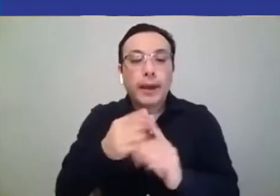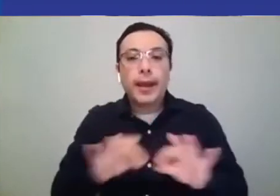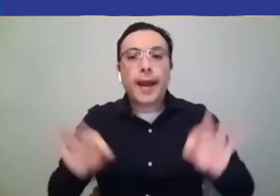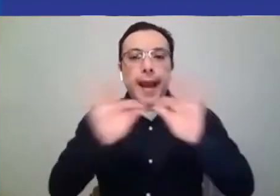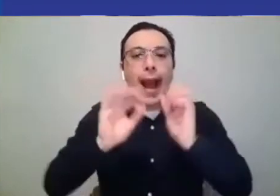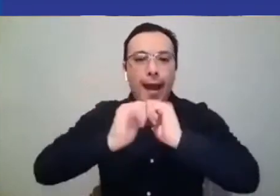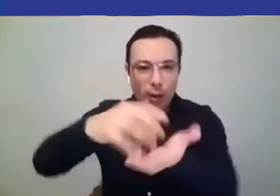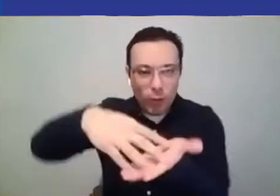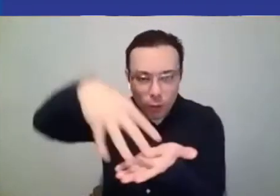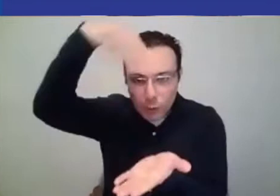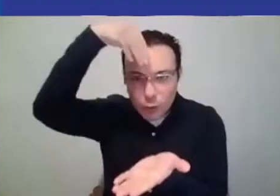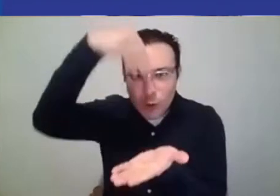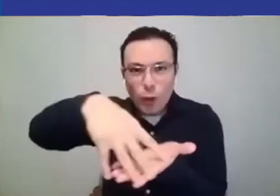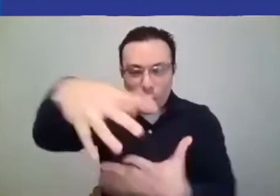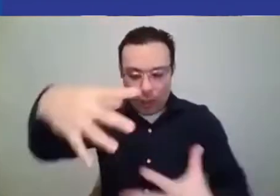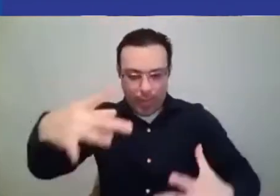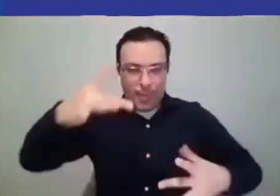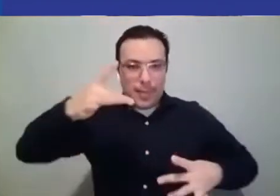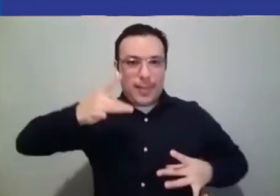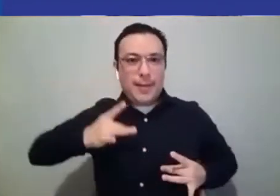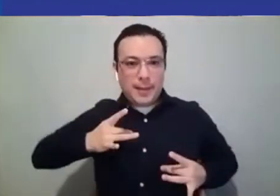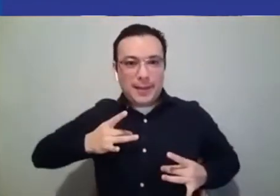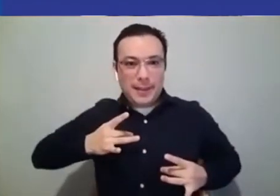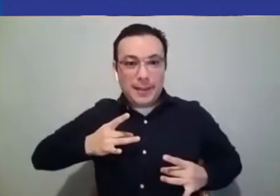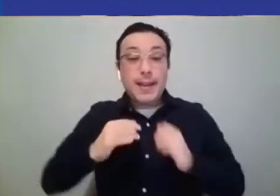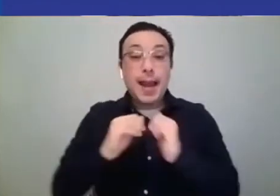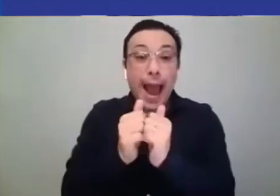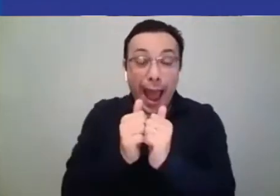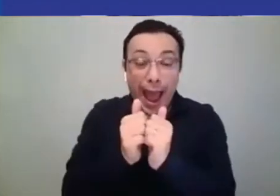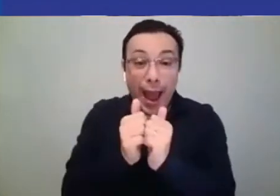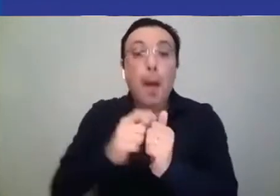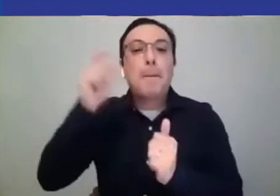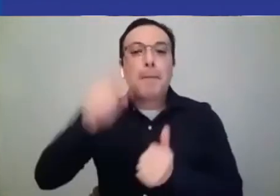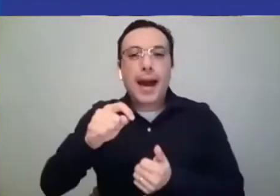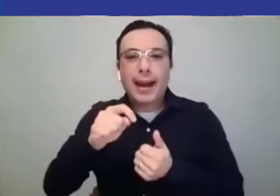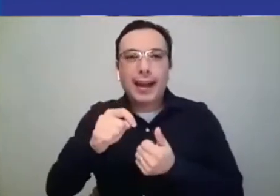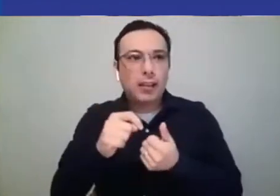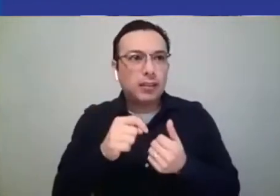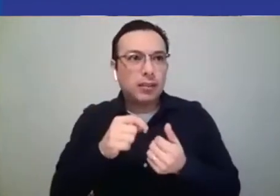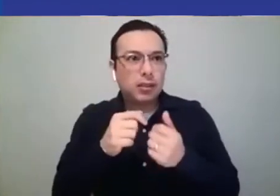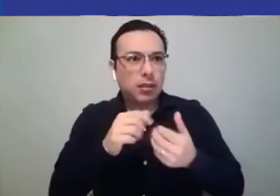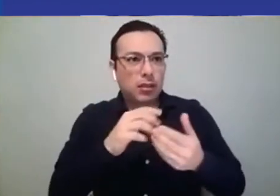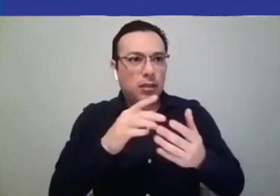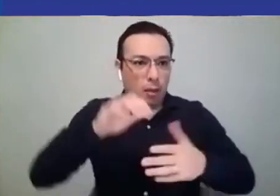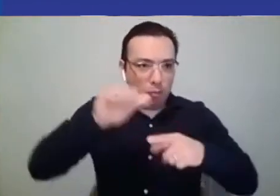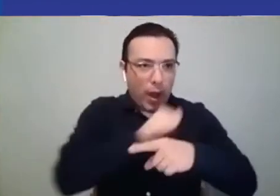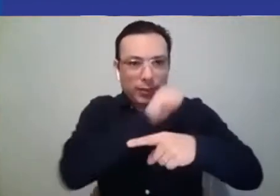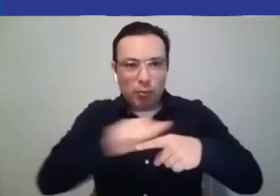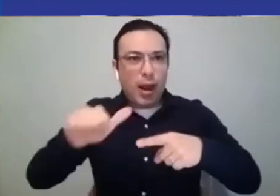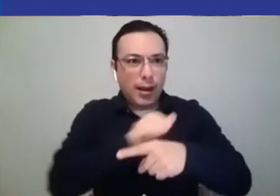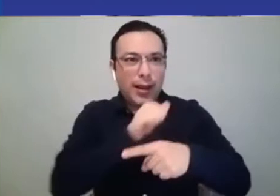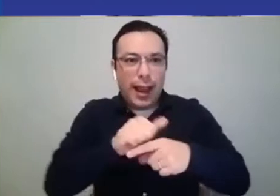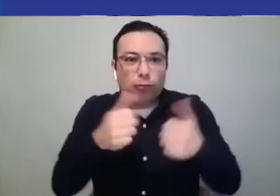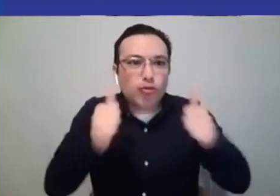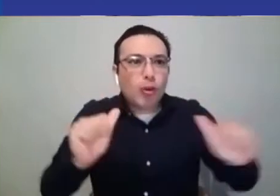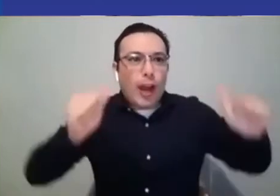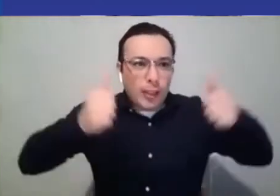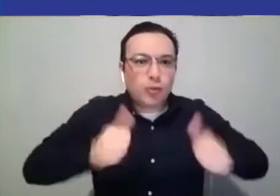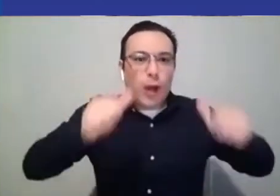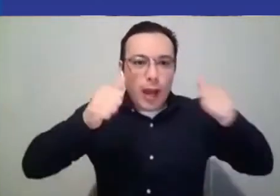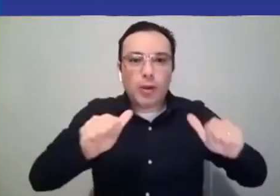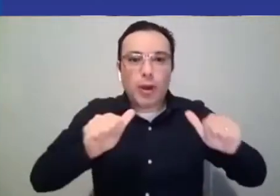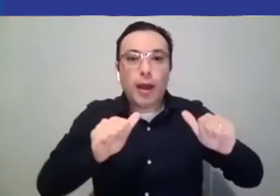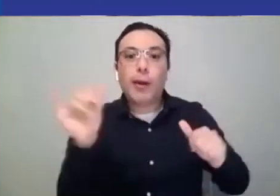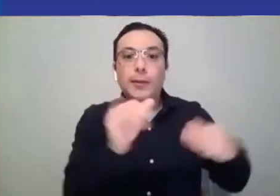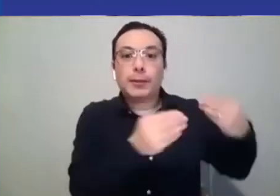learned. So one characteristic of social dance, I would say, that it's learned in practice and in community, and it could be